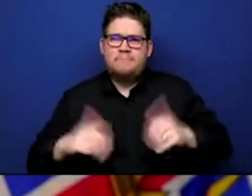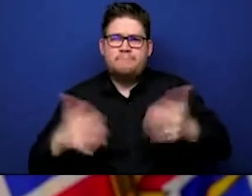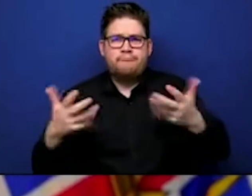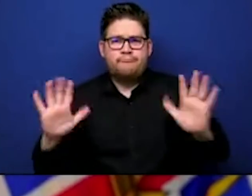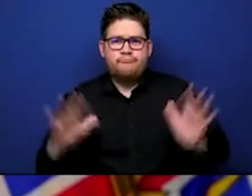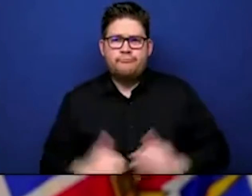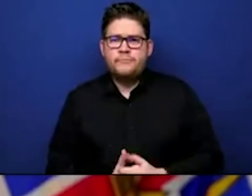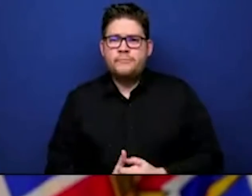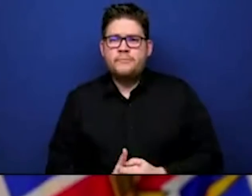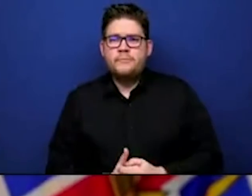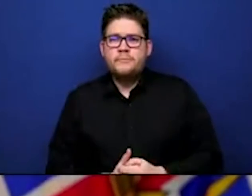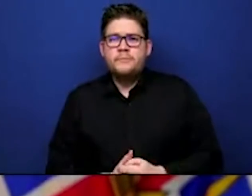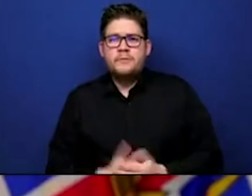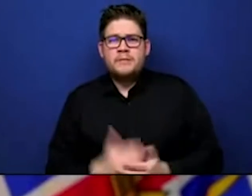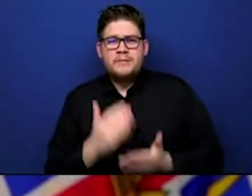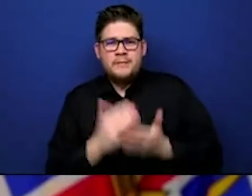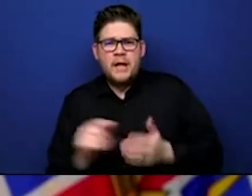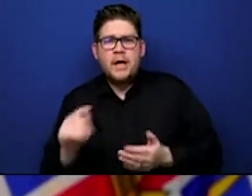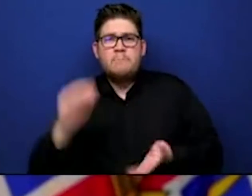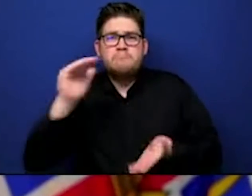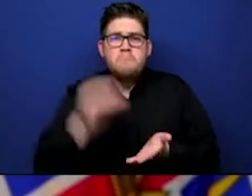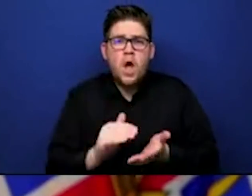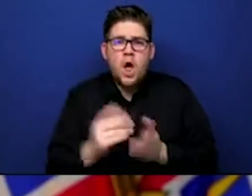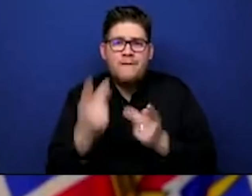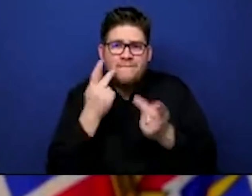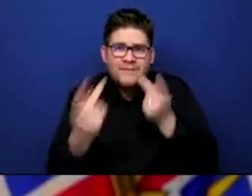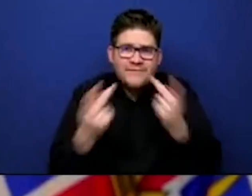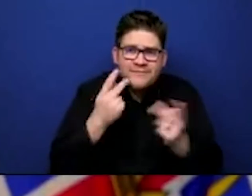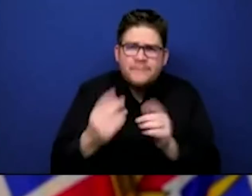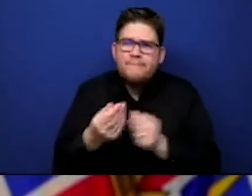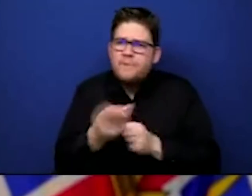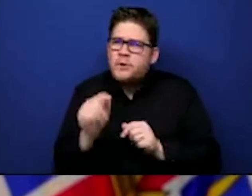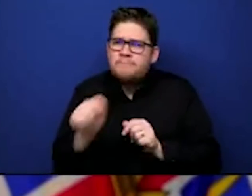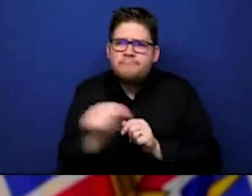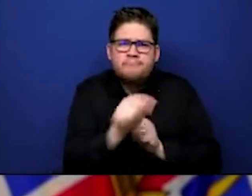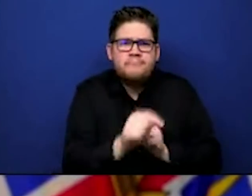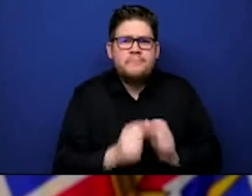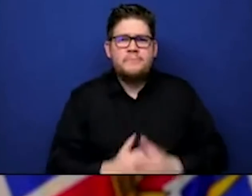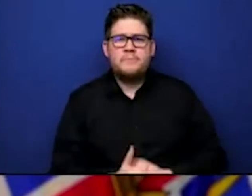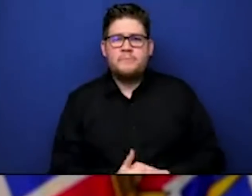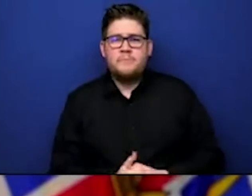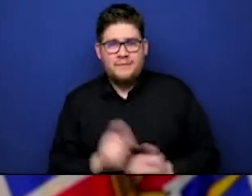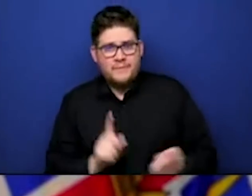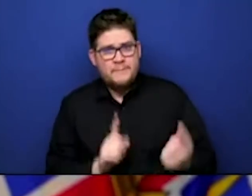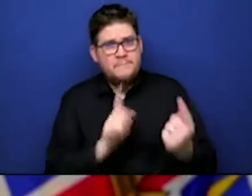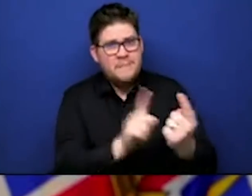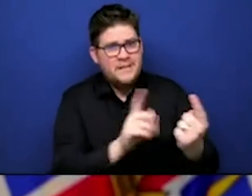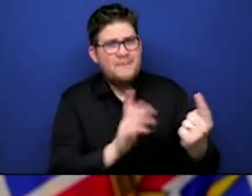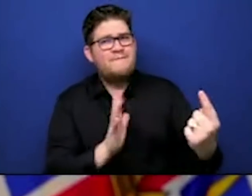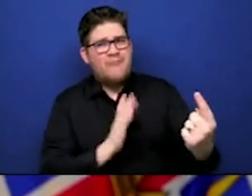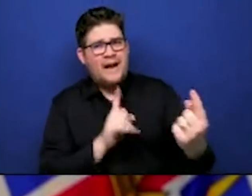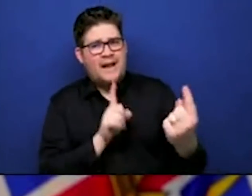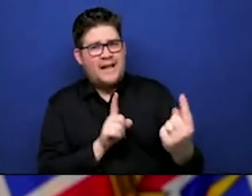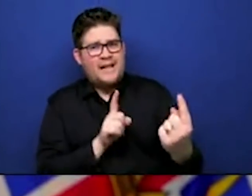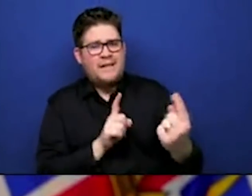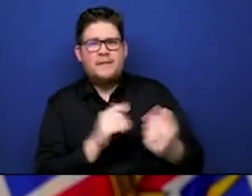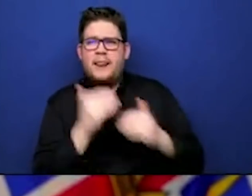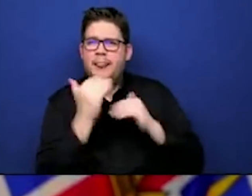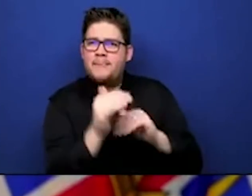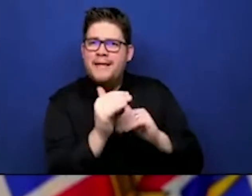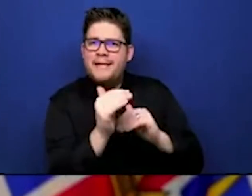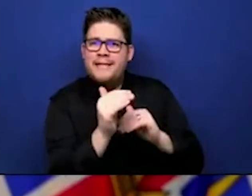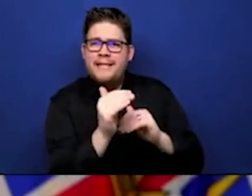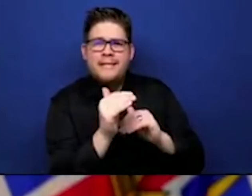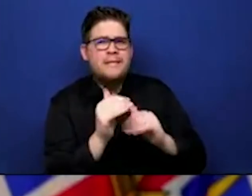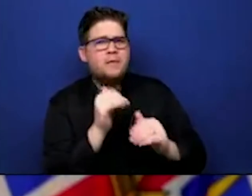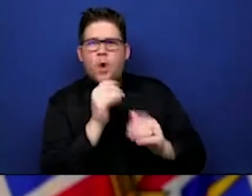from outside your household outside is allowed, but it needs to be done in a small way, and we